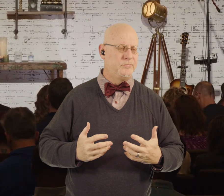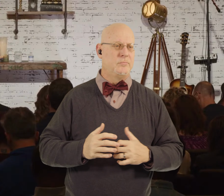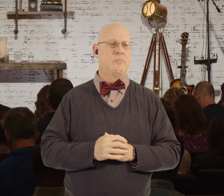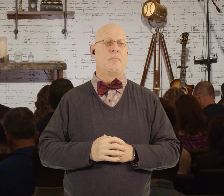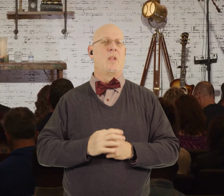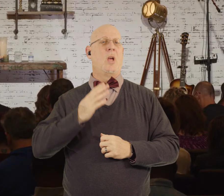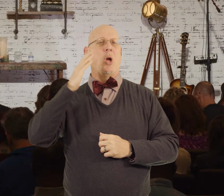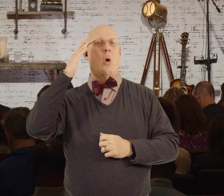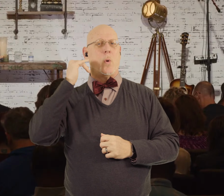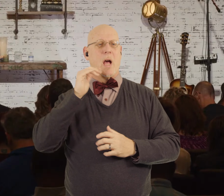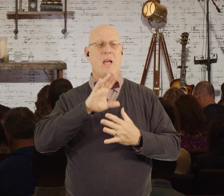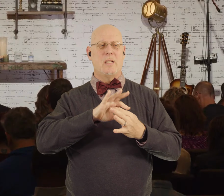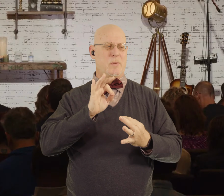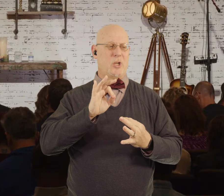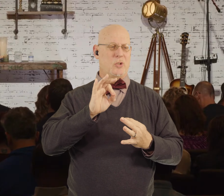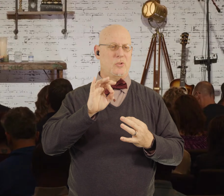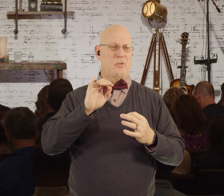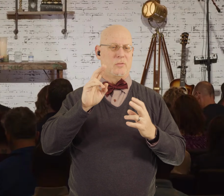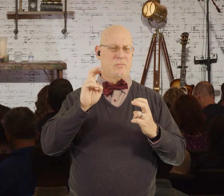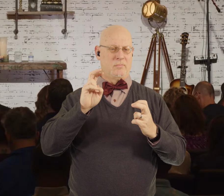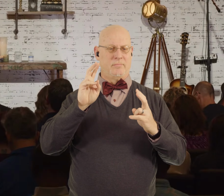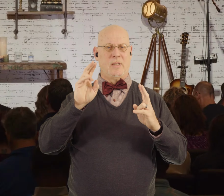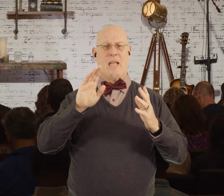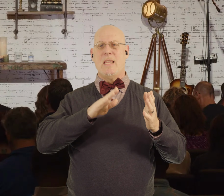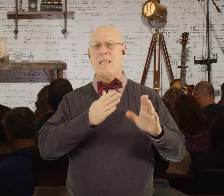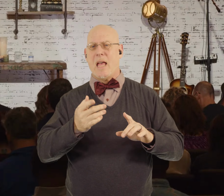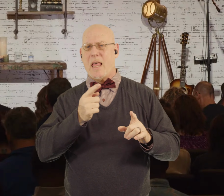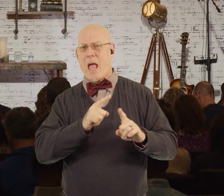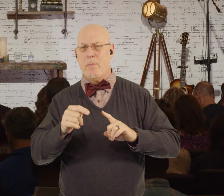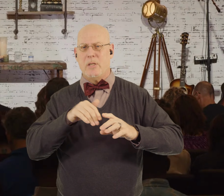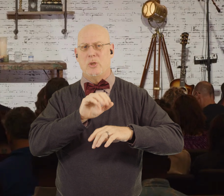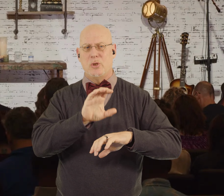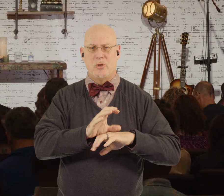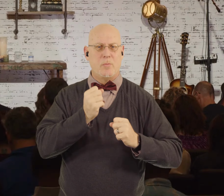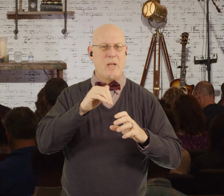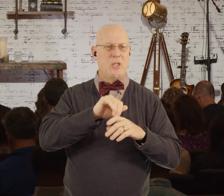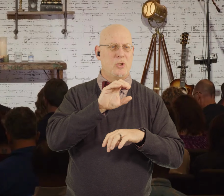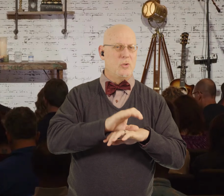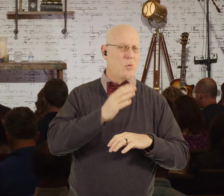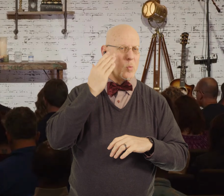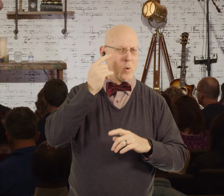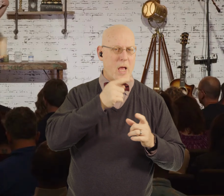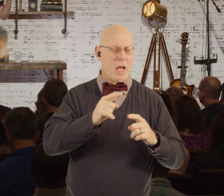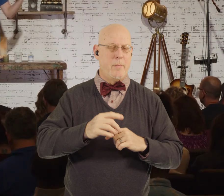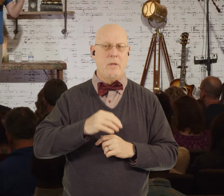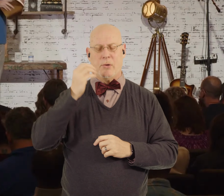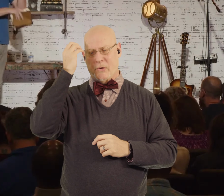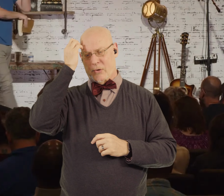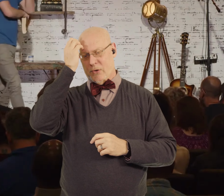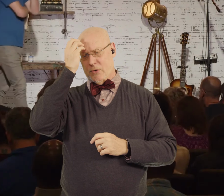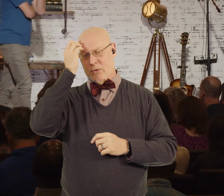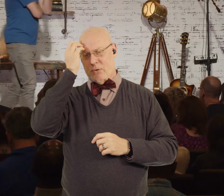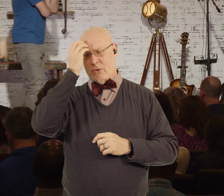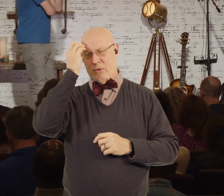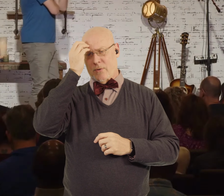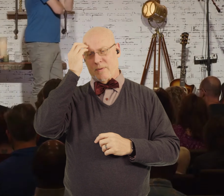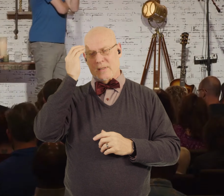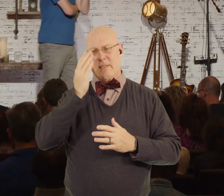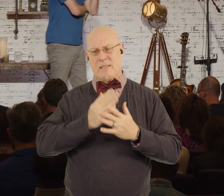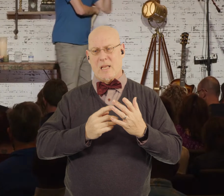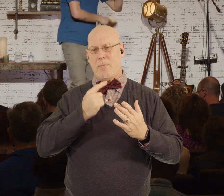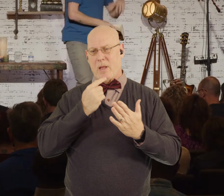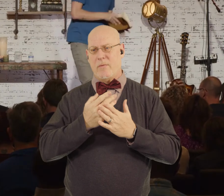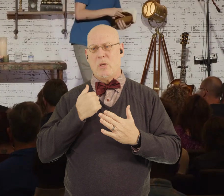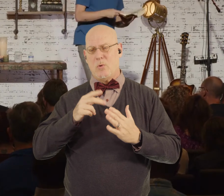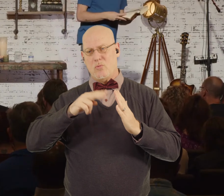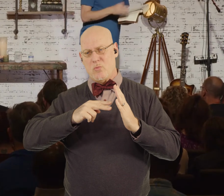What was the problem here? Why had this spiritual death occurred in the church and for so many in the church? Why had it happened?